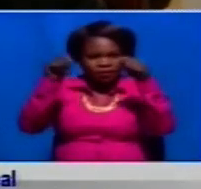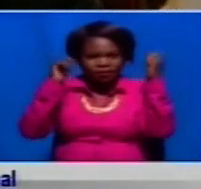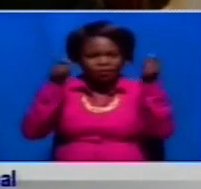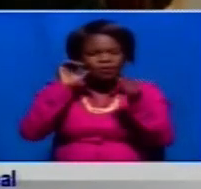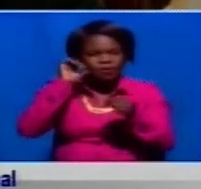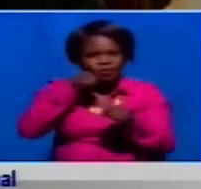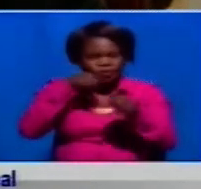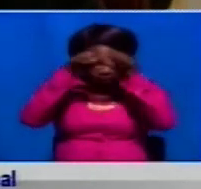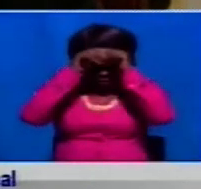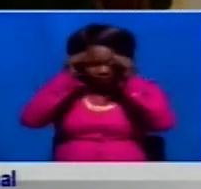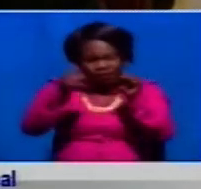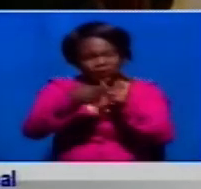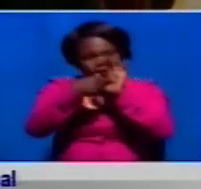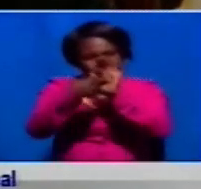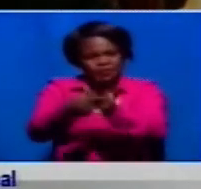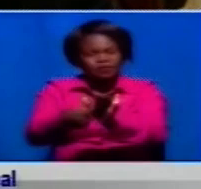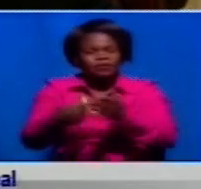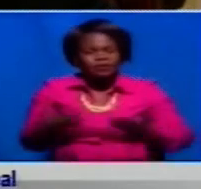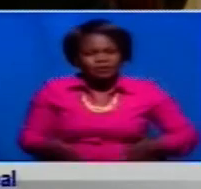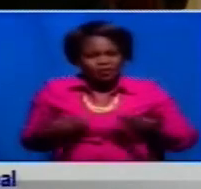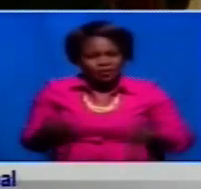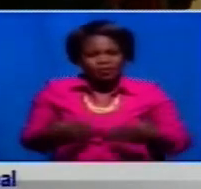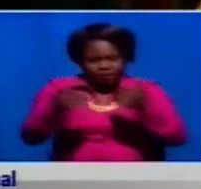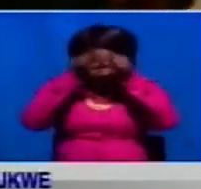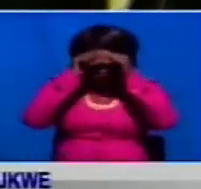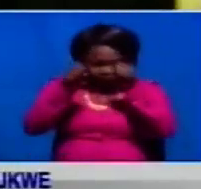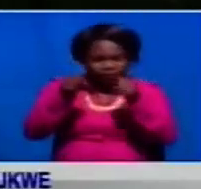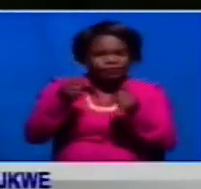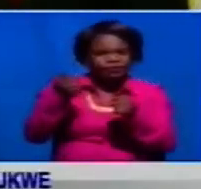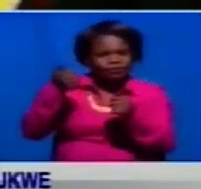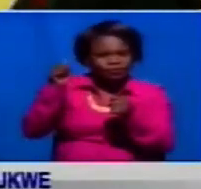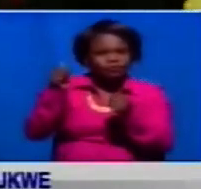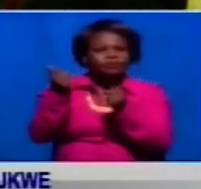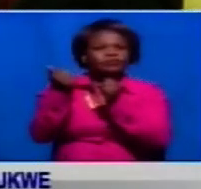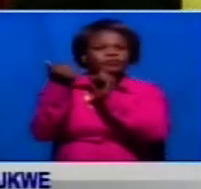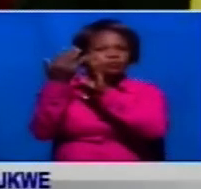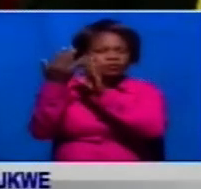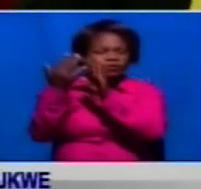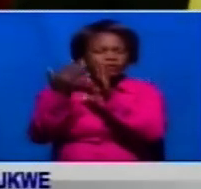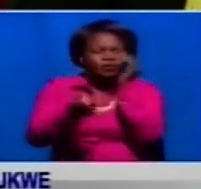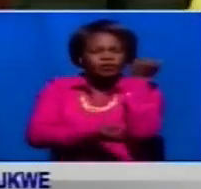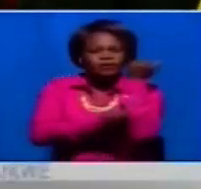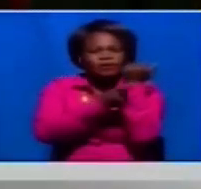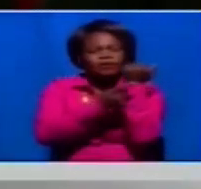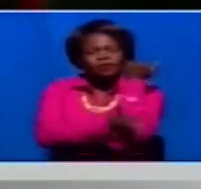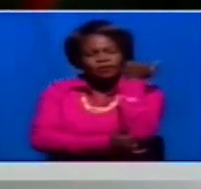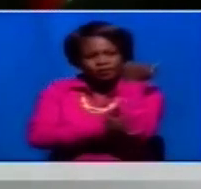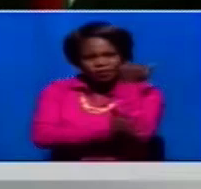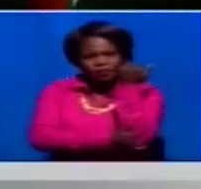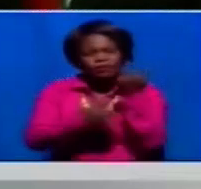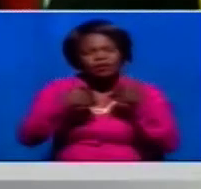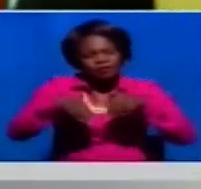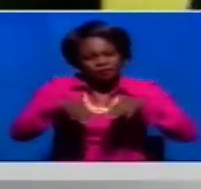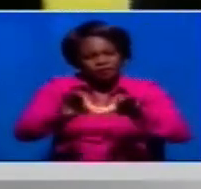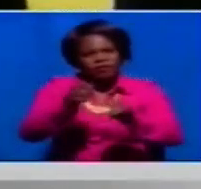Lungu expressed happiness that President Xi Jinping's focus to develop Africa has continued from where Zambia's